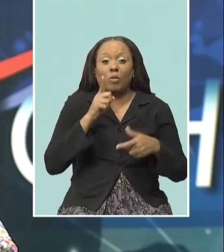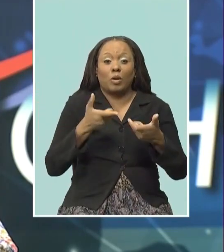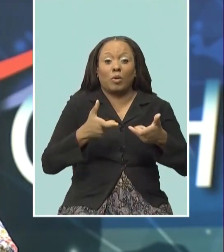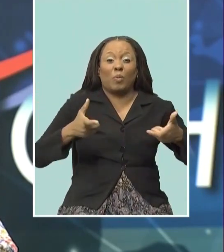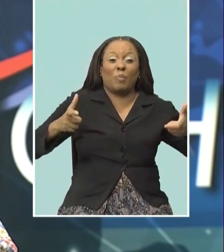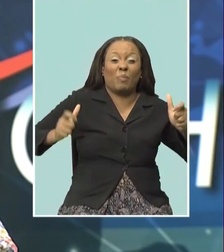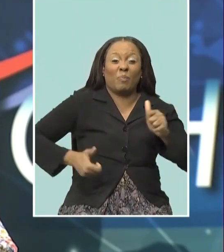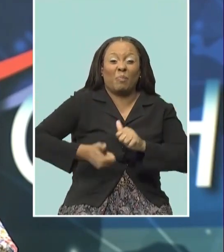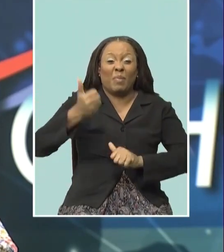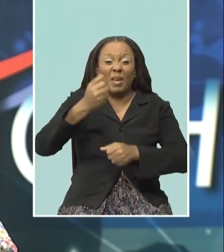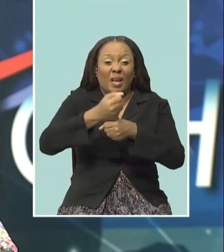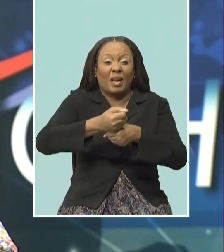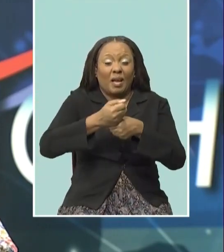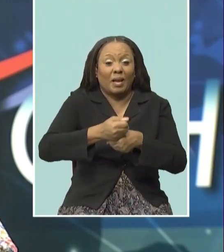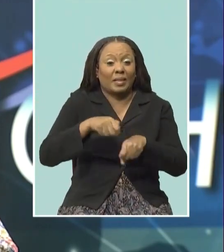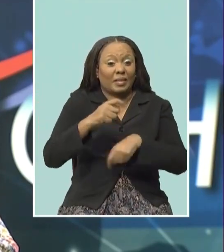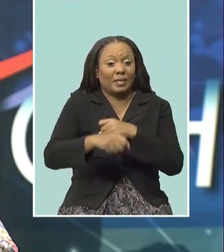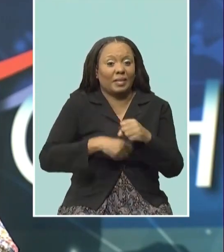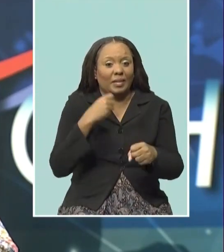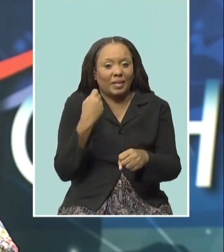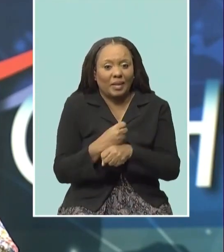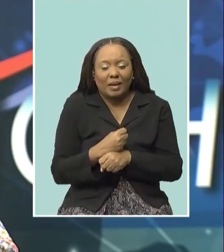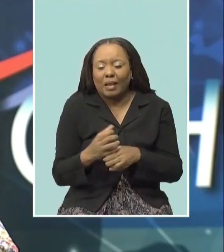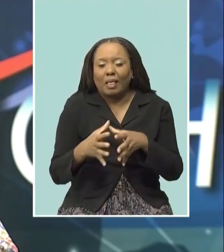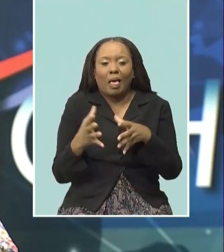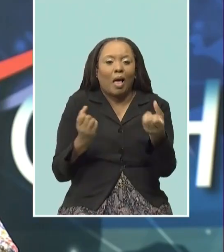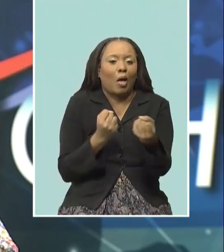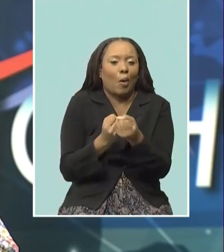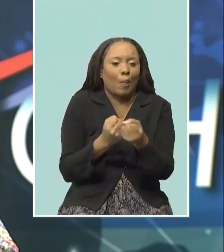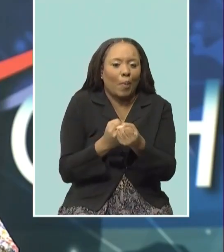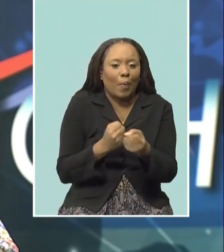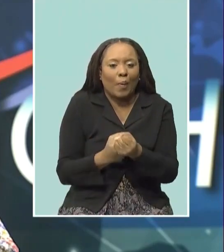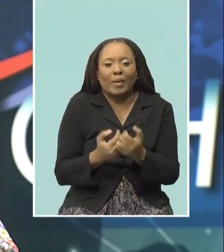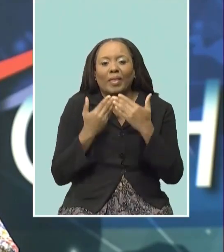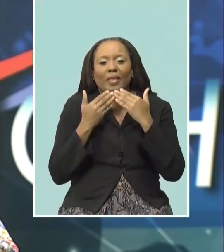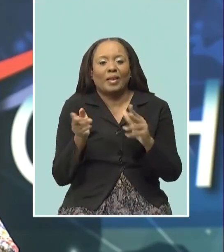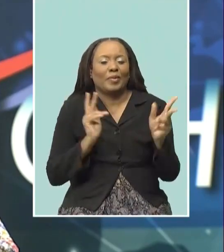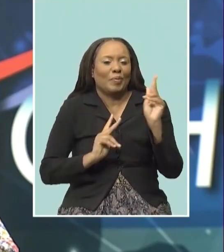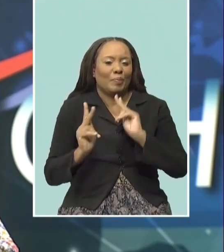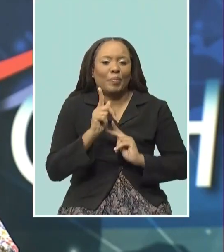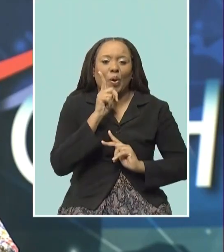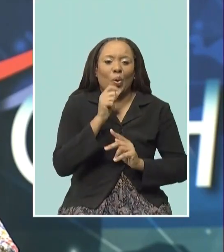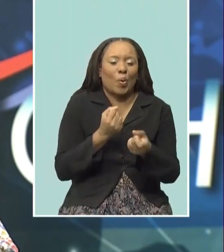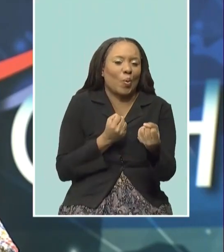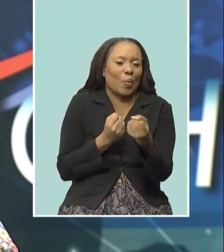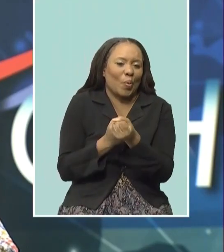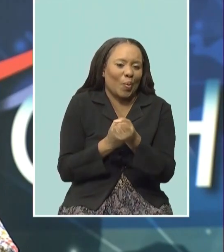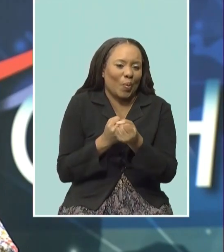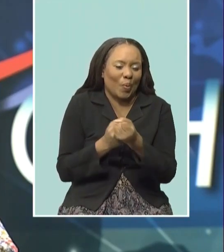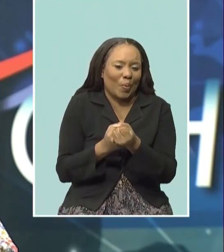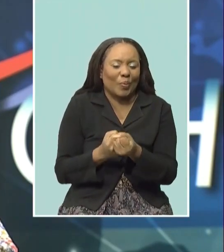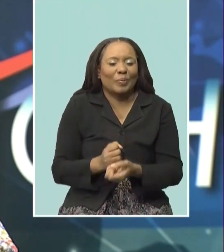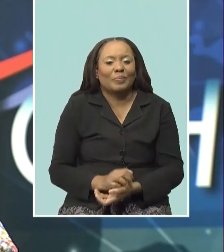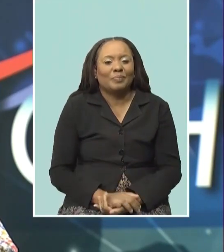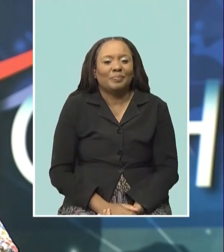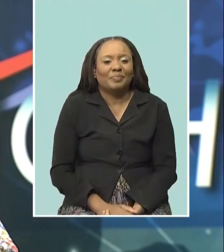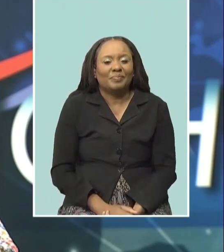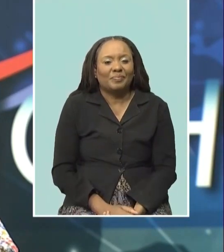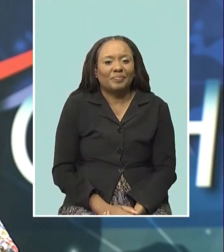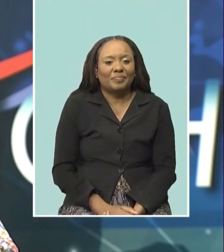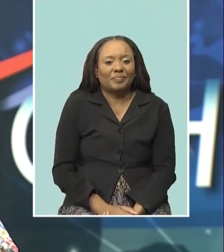kite event this year with more variety received strong support, thanks in large part to additional sponsors who came on